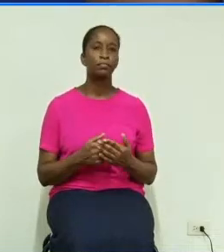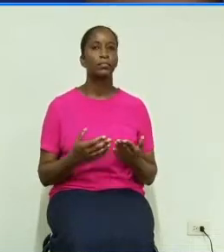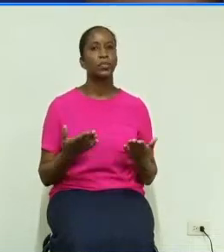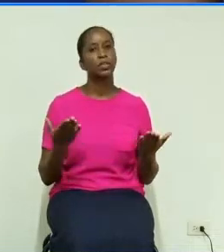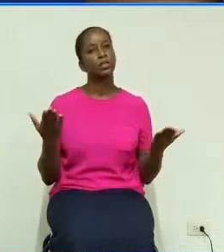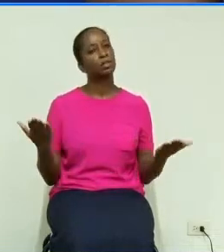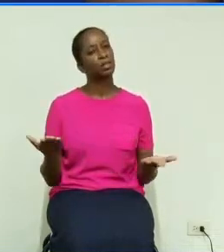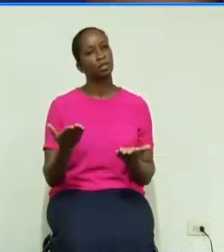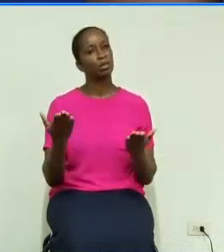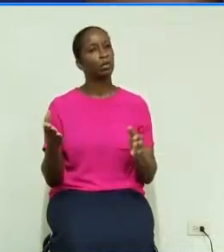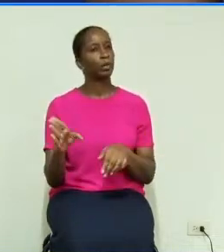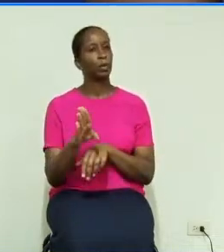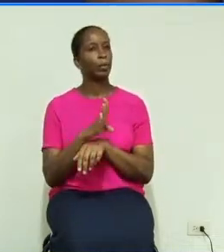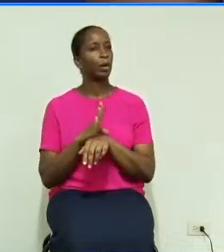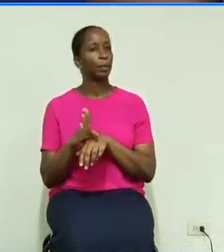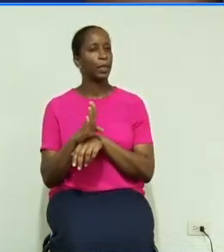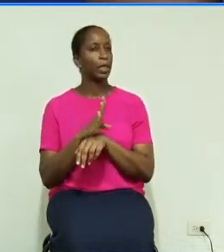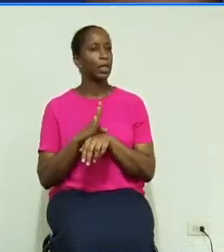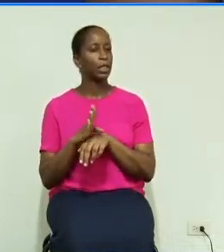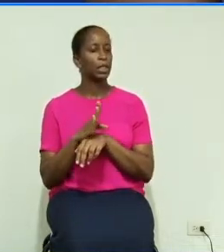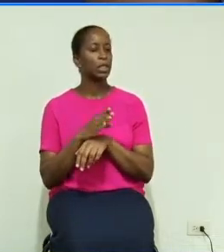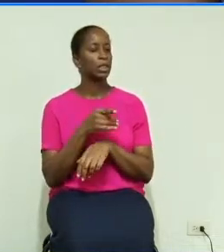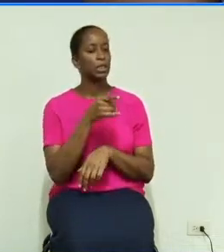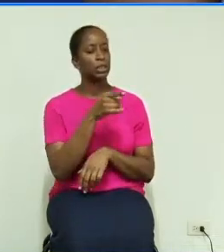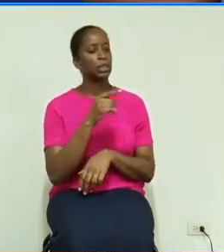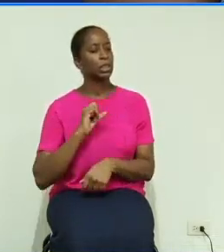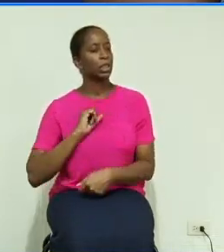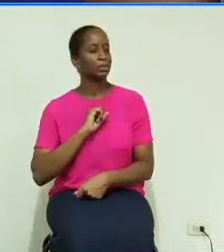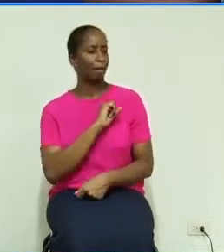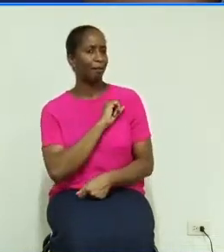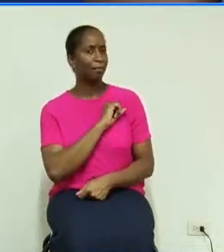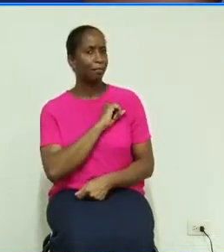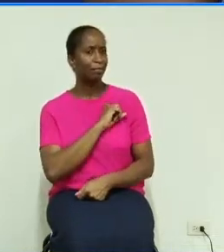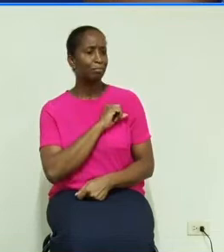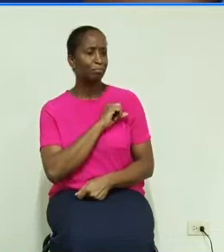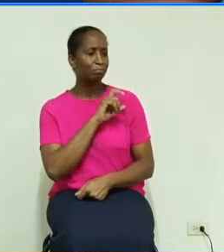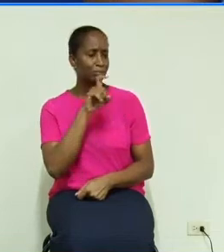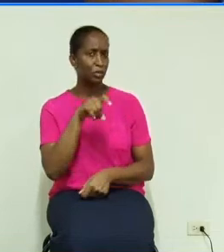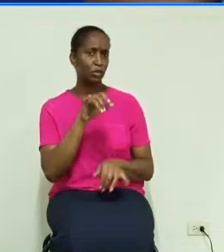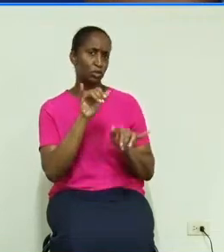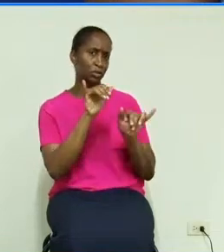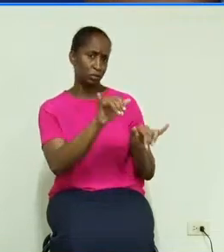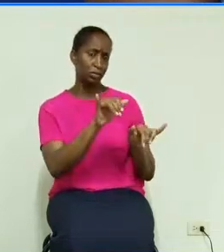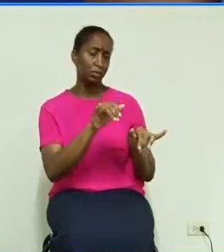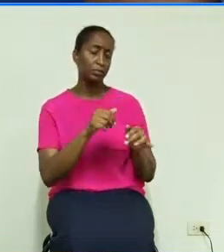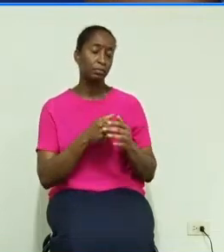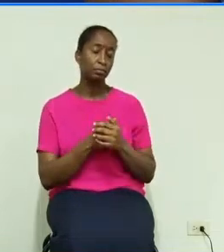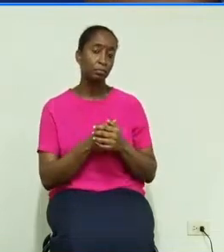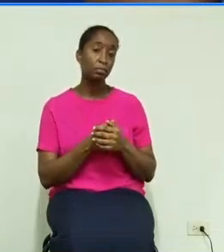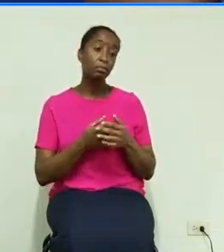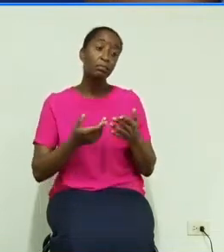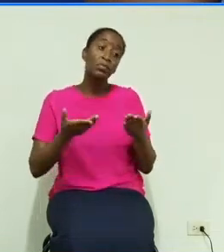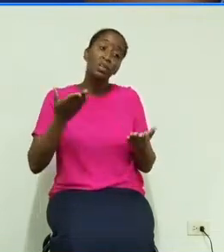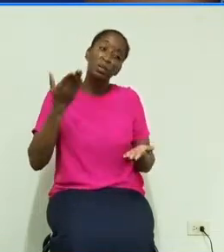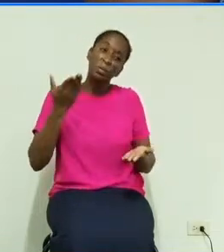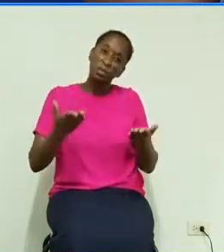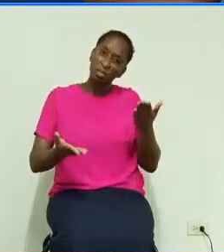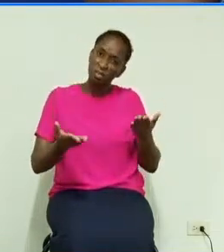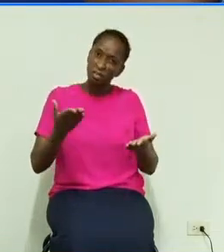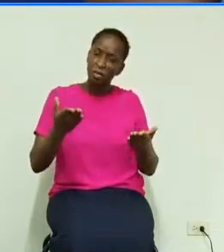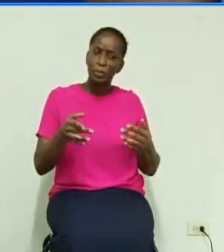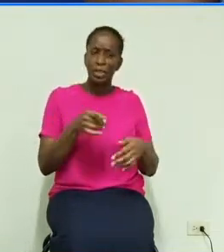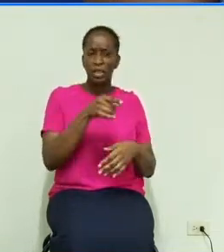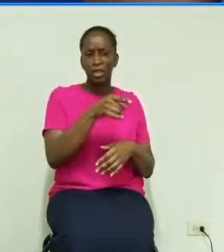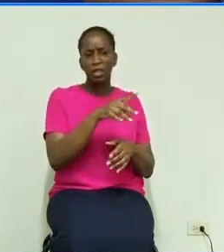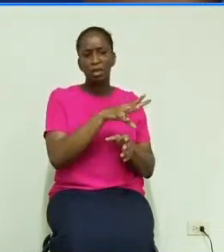the value of removing the Senate chamber. As I said before, perhaps reconstructing the way in which it is put